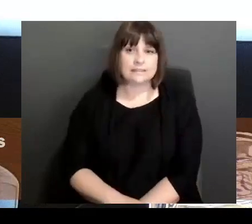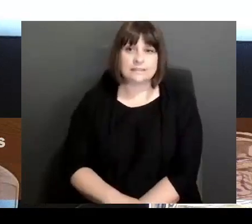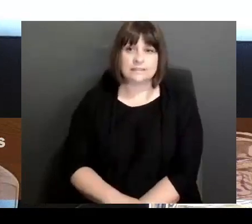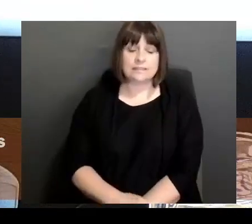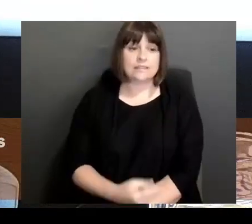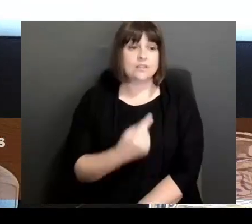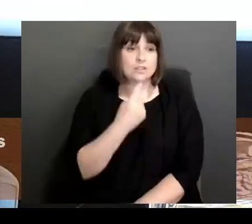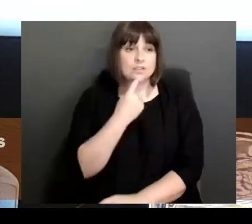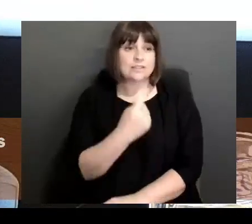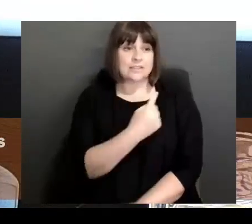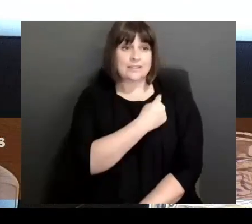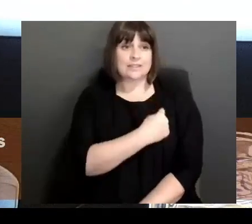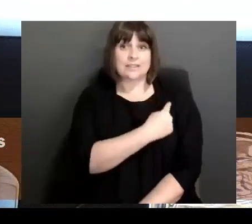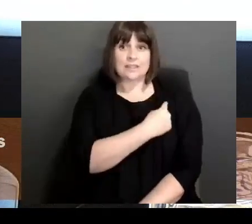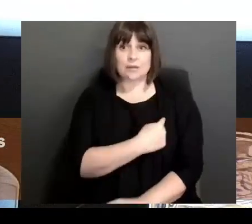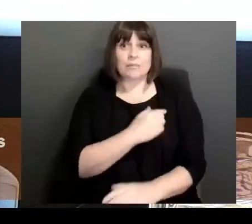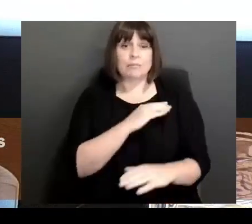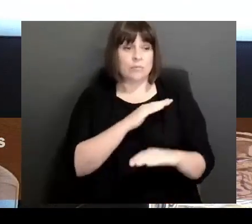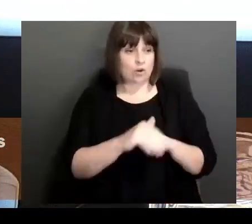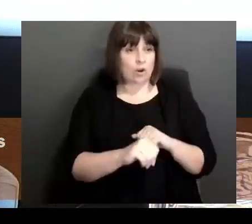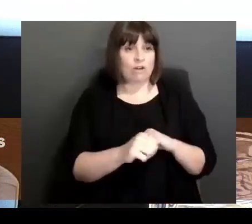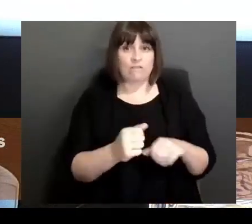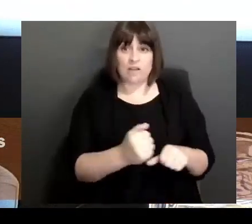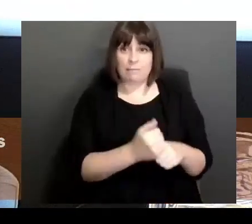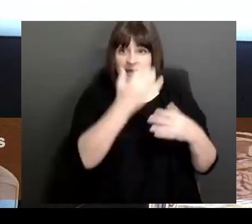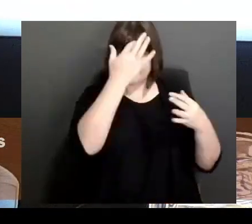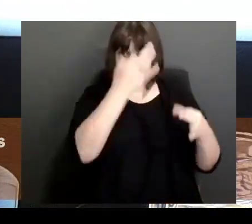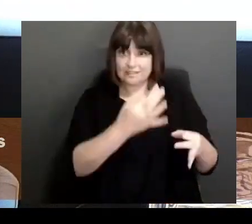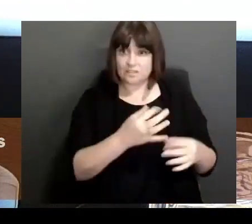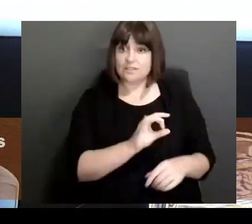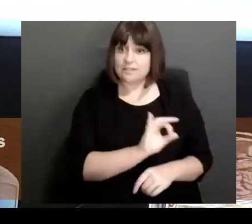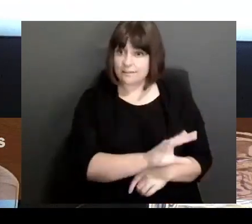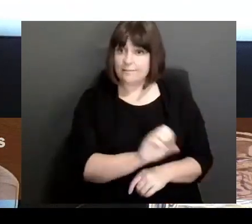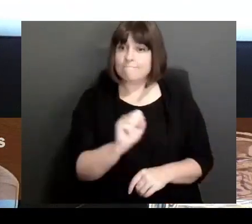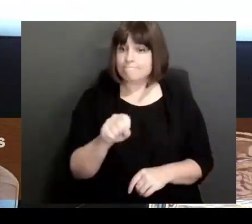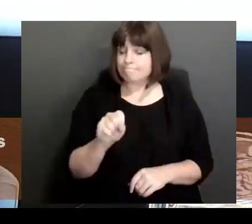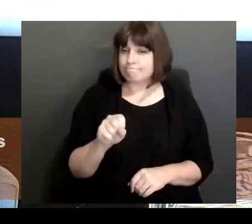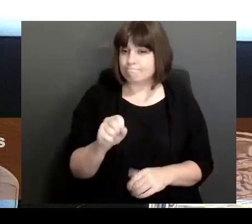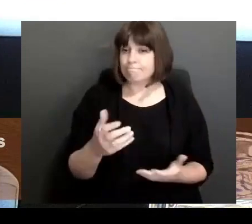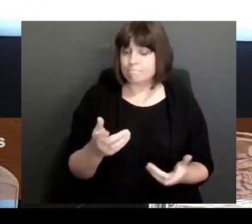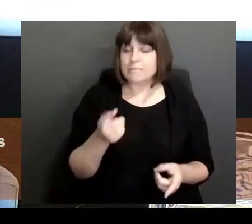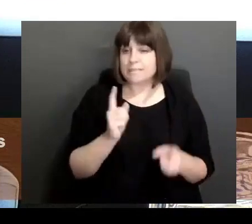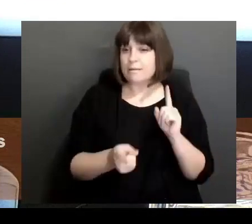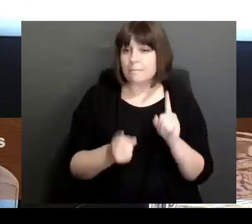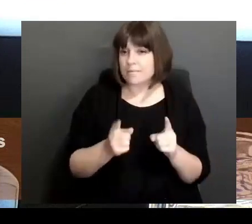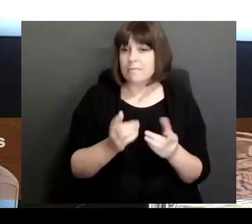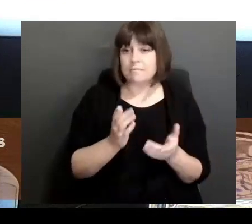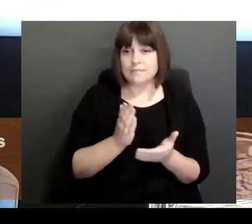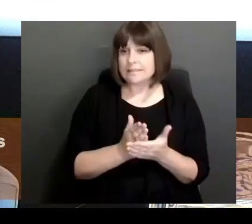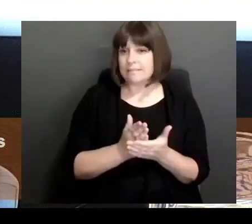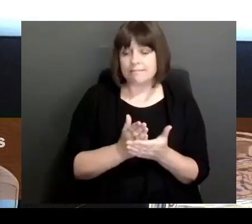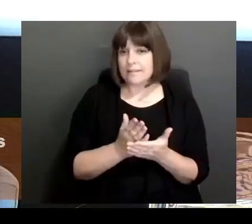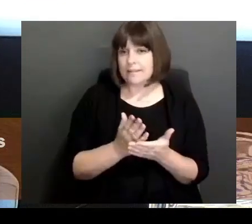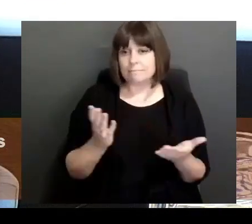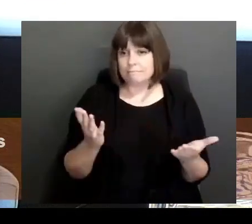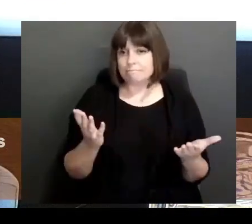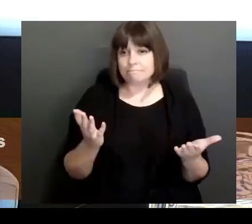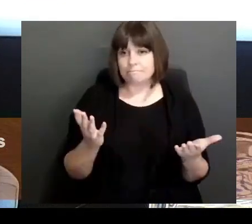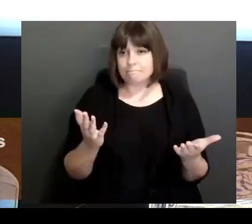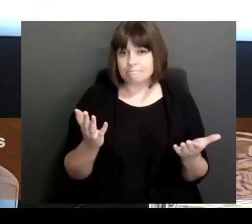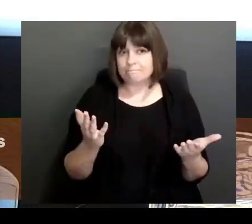commitment around self-determination, but certainly there are sometimes areas where the interests